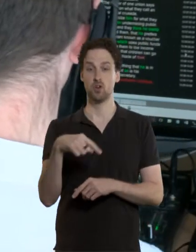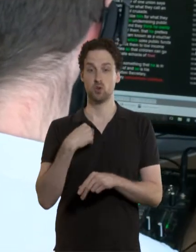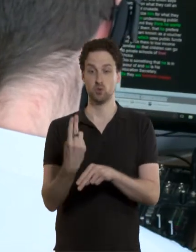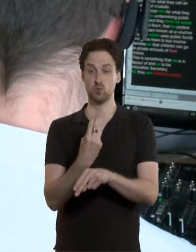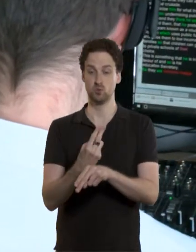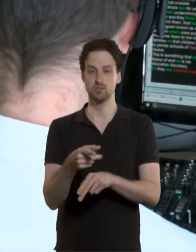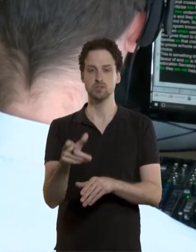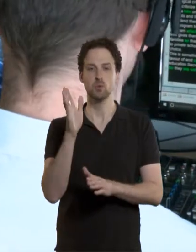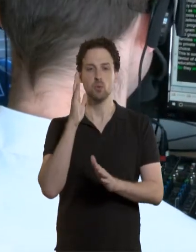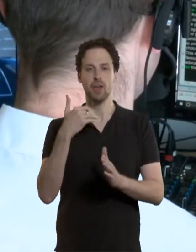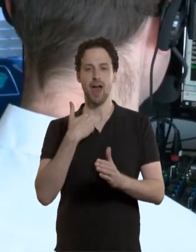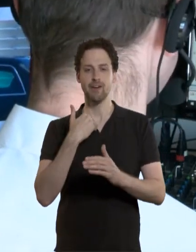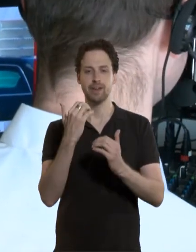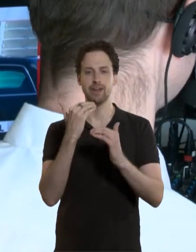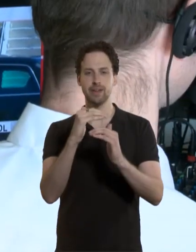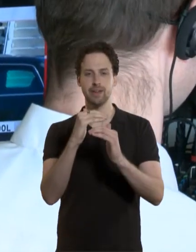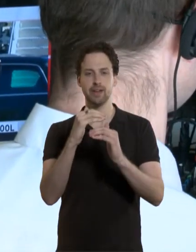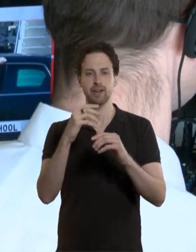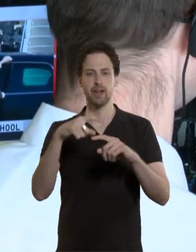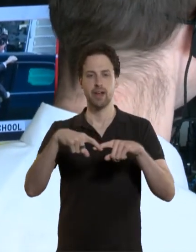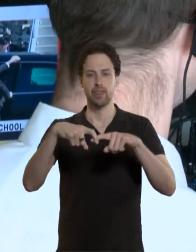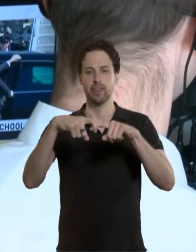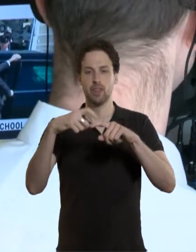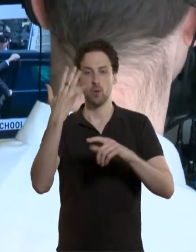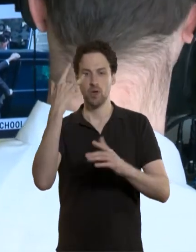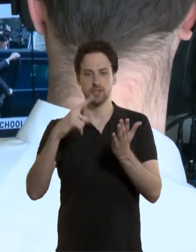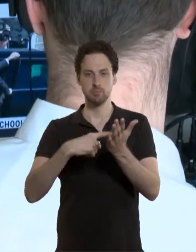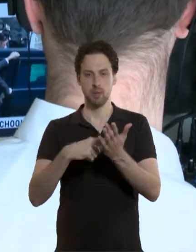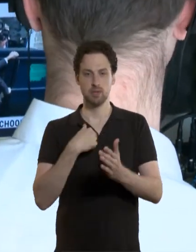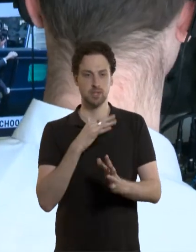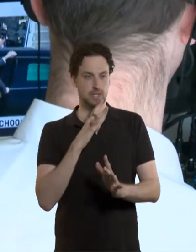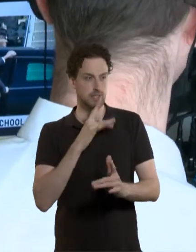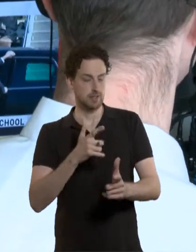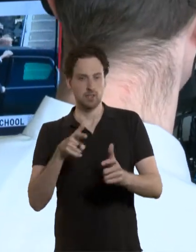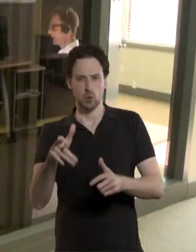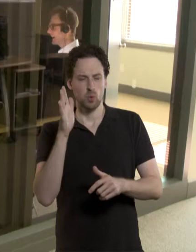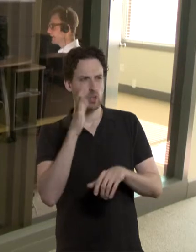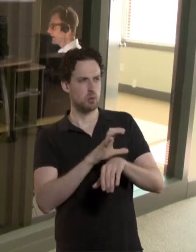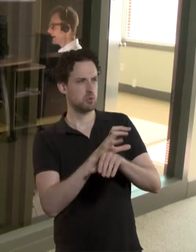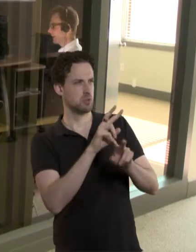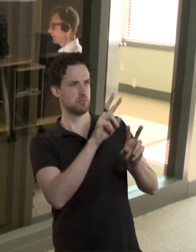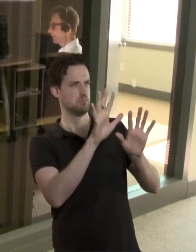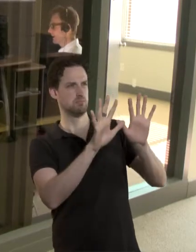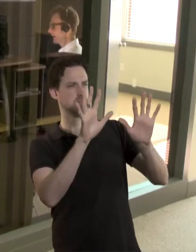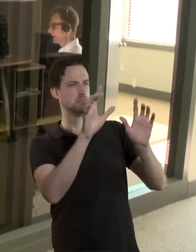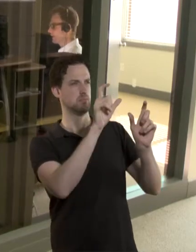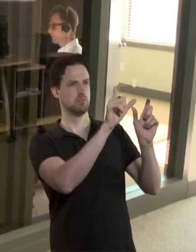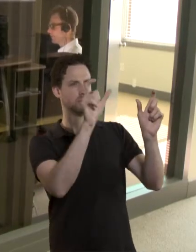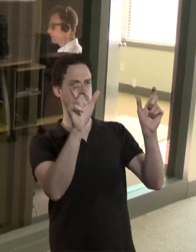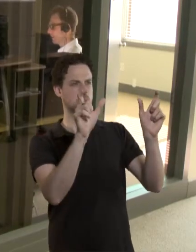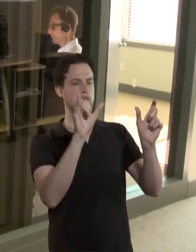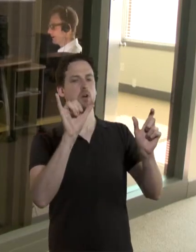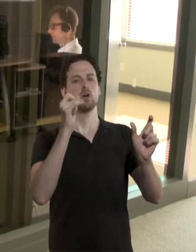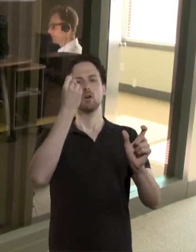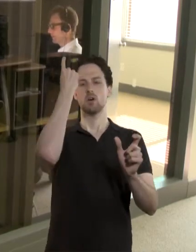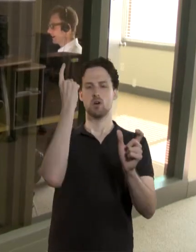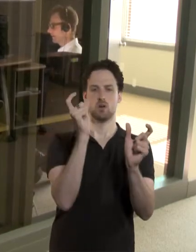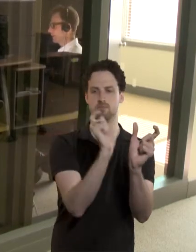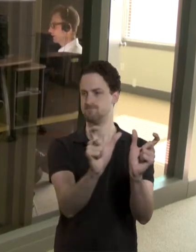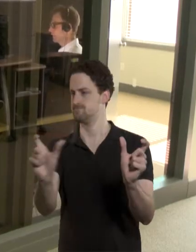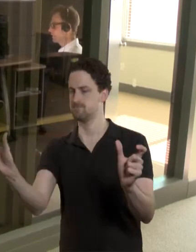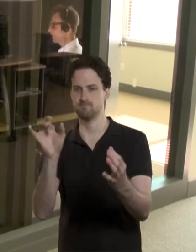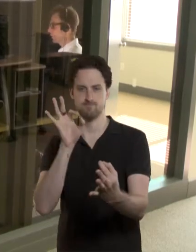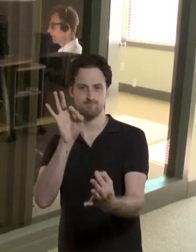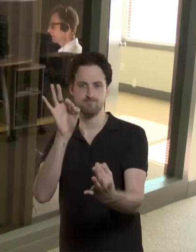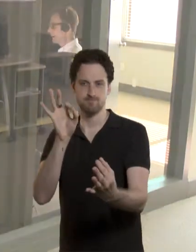buffer essentially whereby the software holds back a certain amount of speech input to gather context so that it can output the most accurate